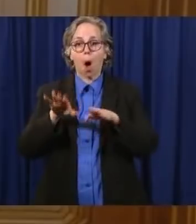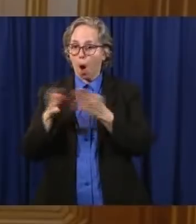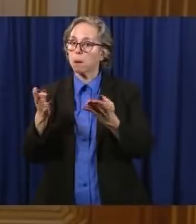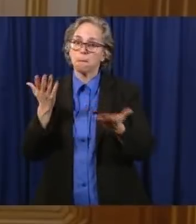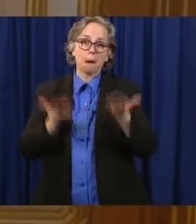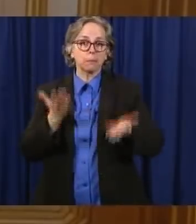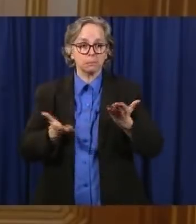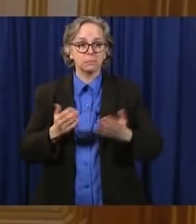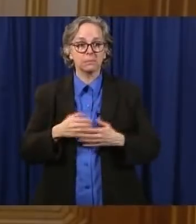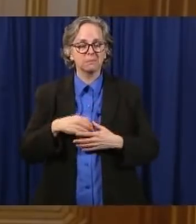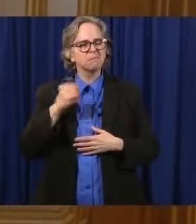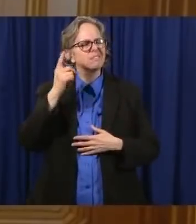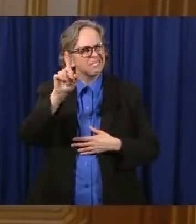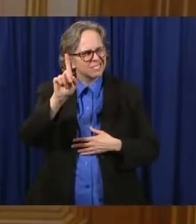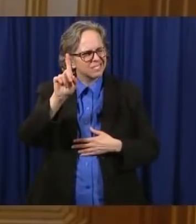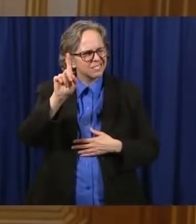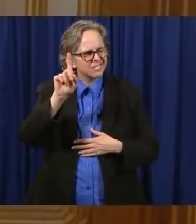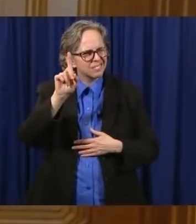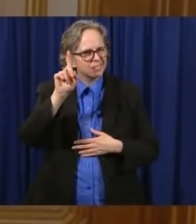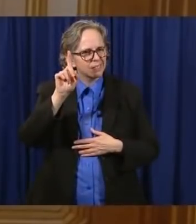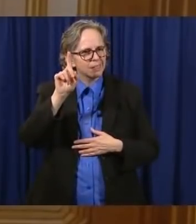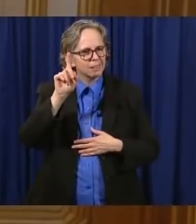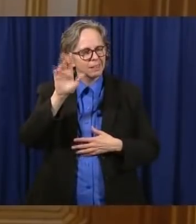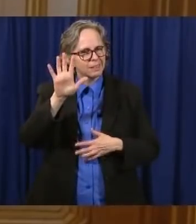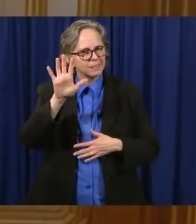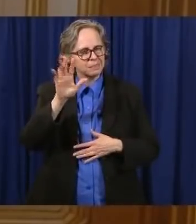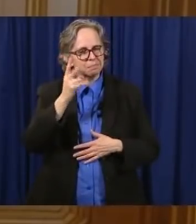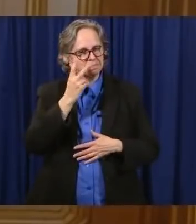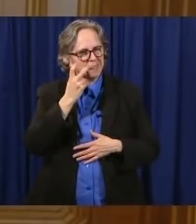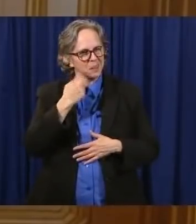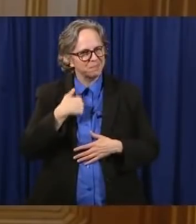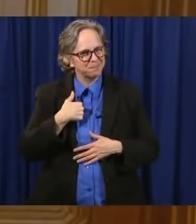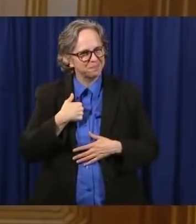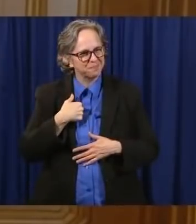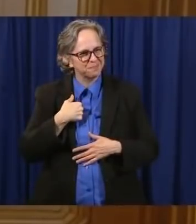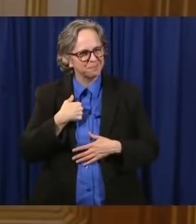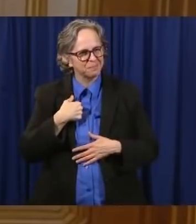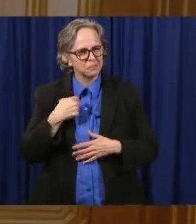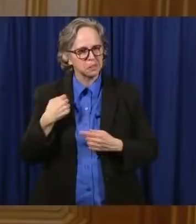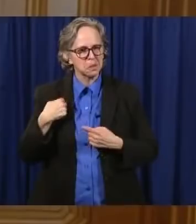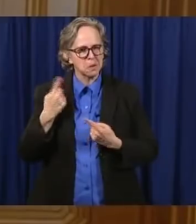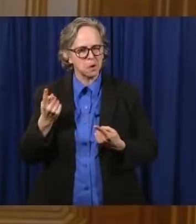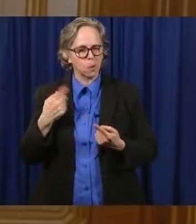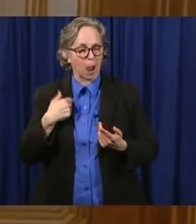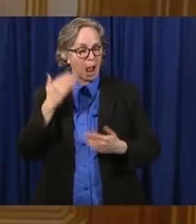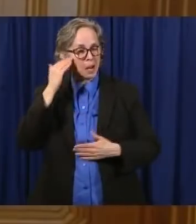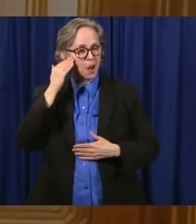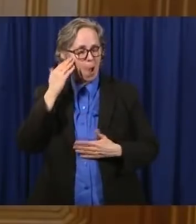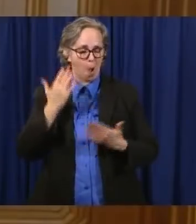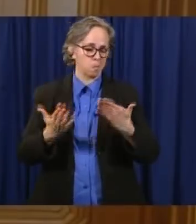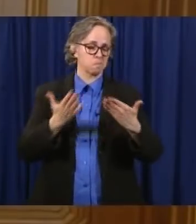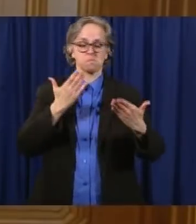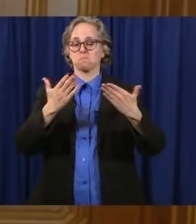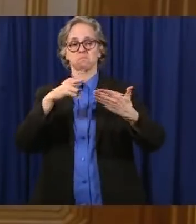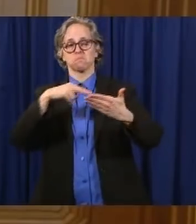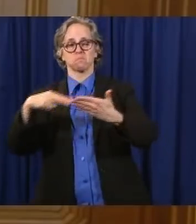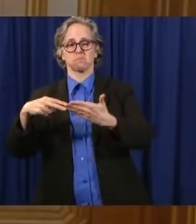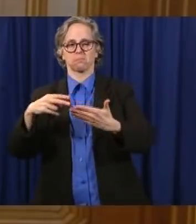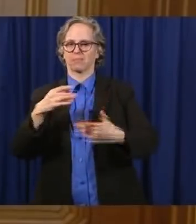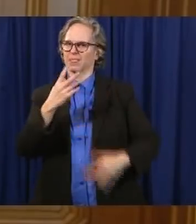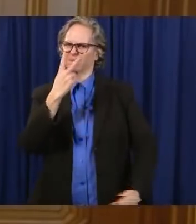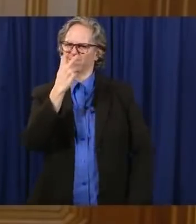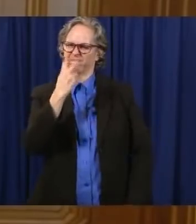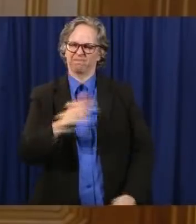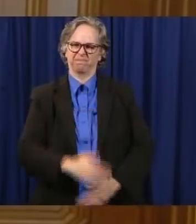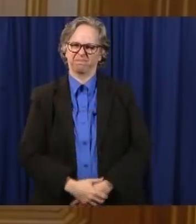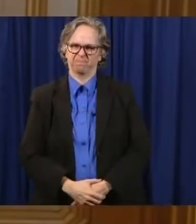be unlikely. I think, at least from what I know at this point, it would be an unlikely decision. Thank